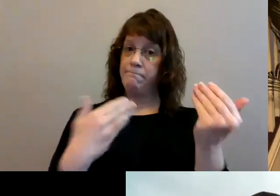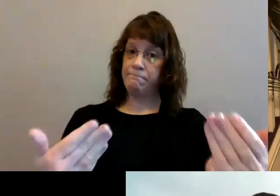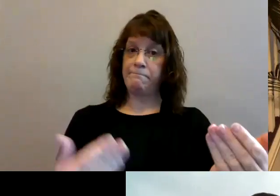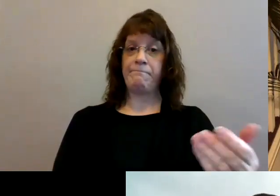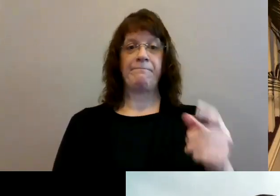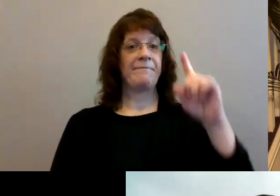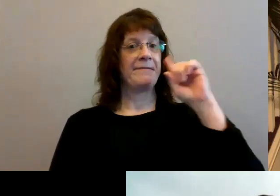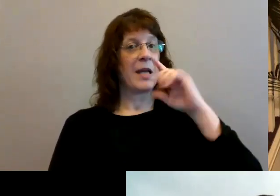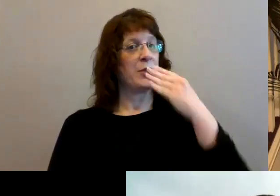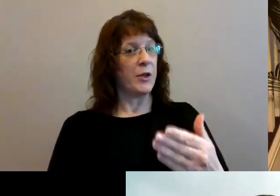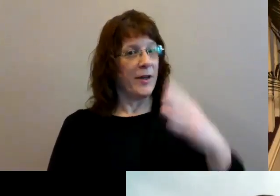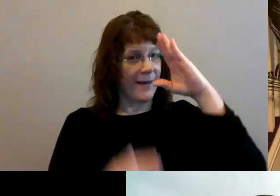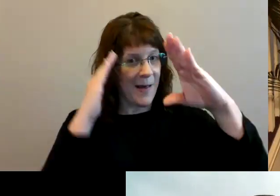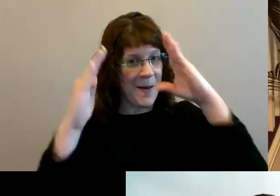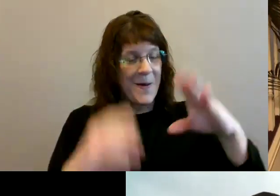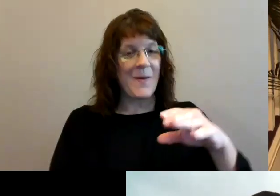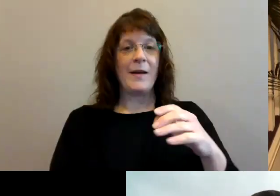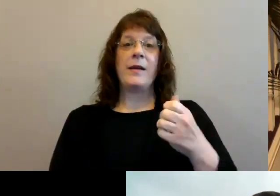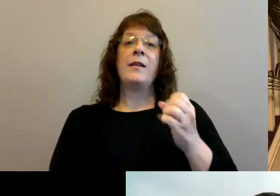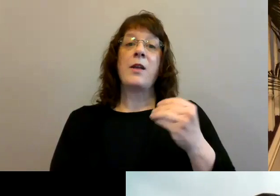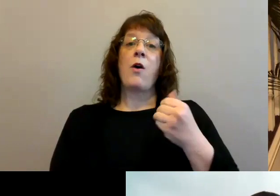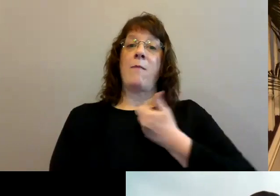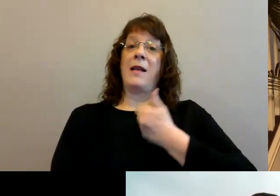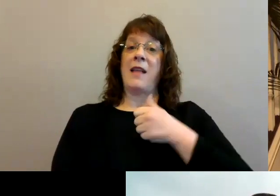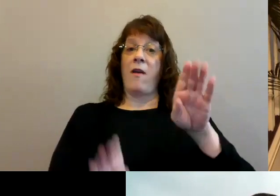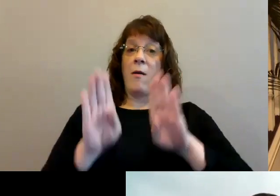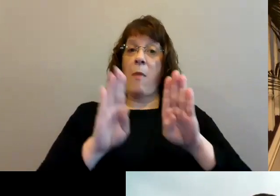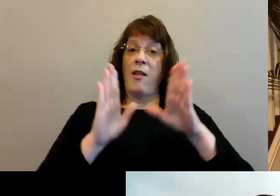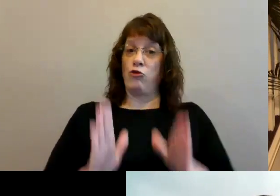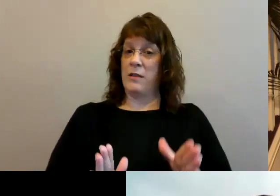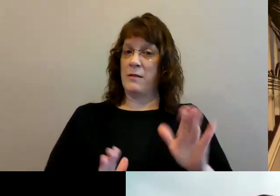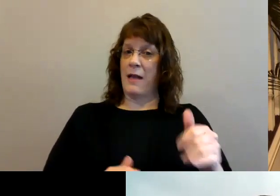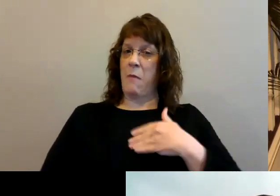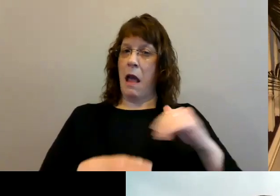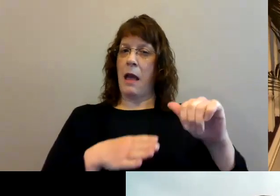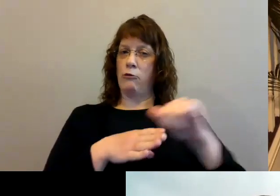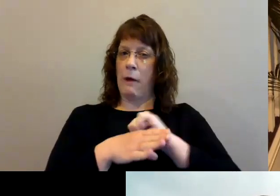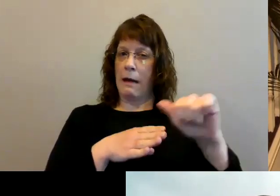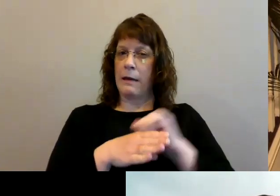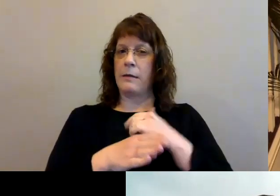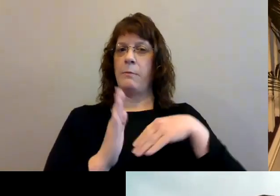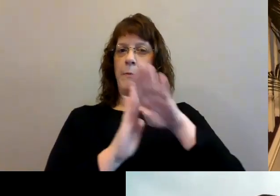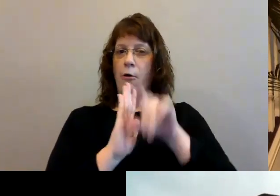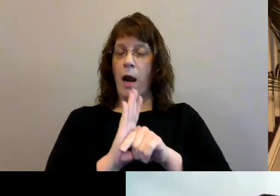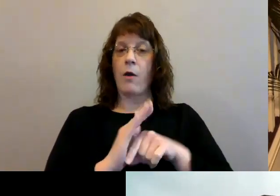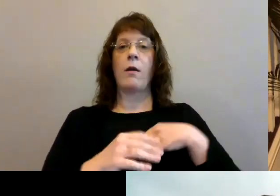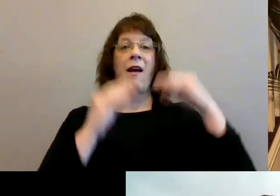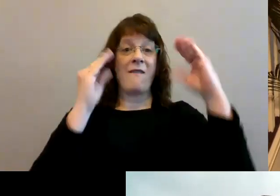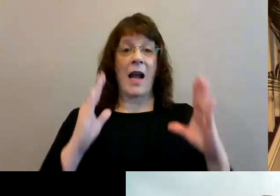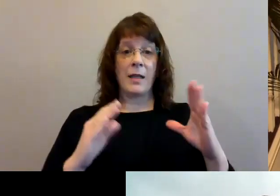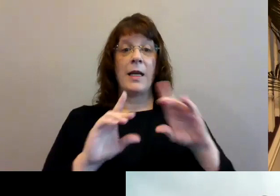good. Hello. So I'm a biologist by training. I'm a faculty in the Department of